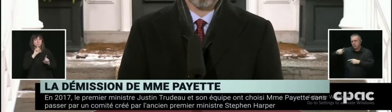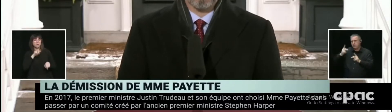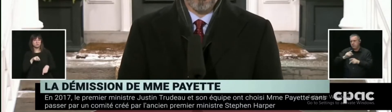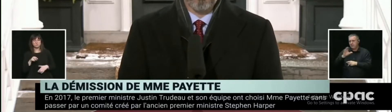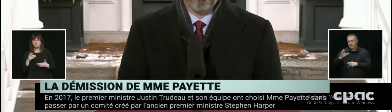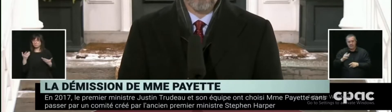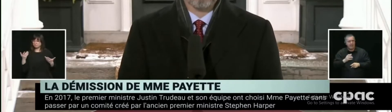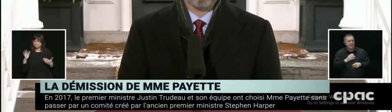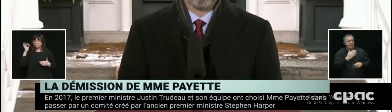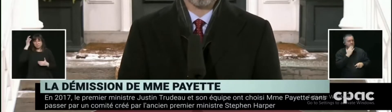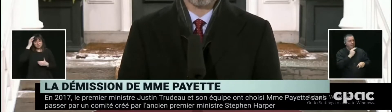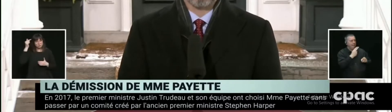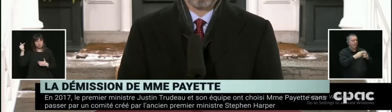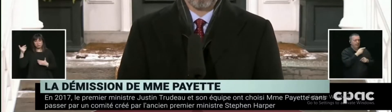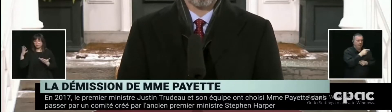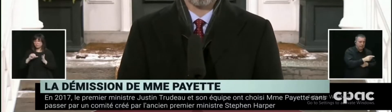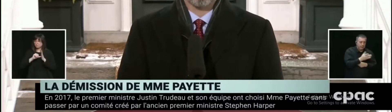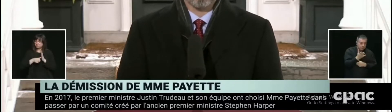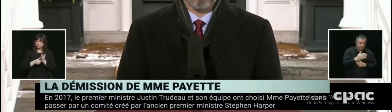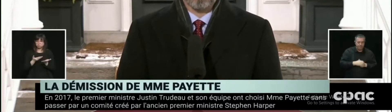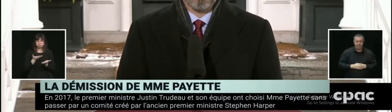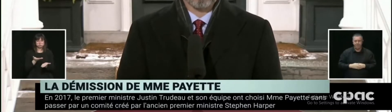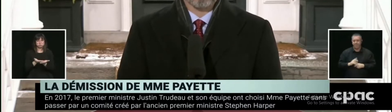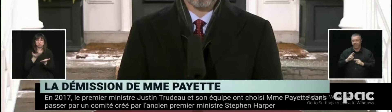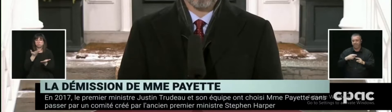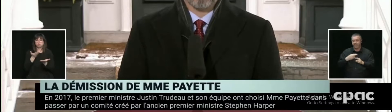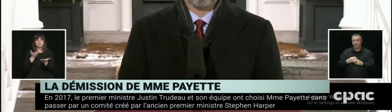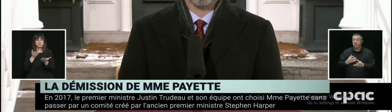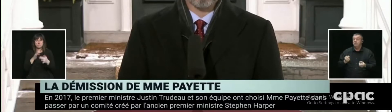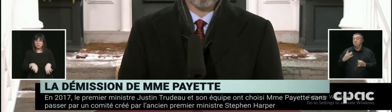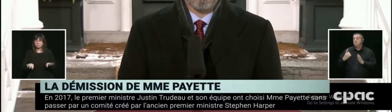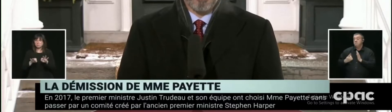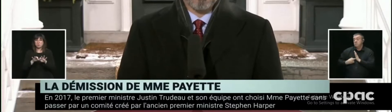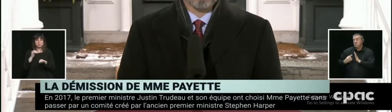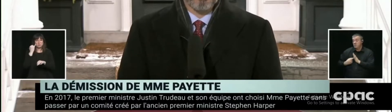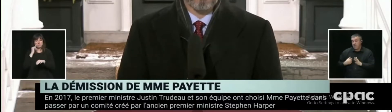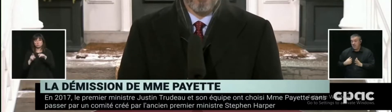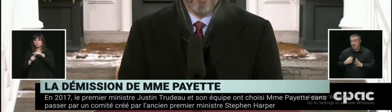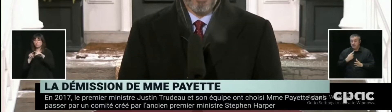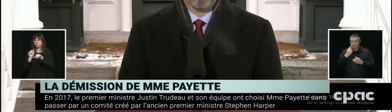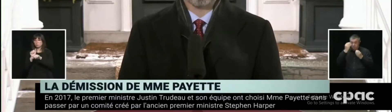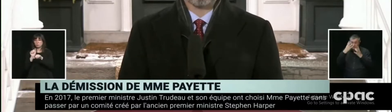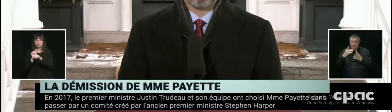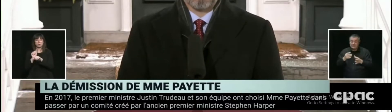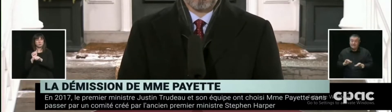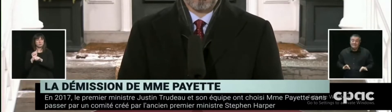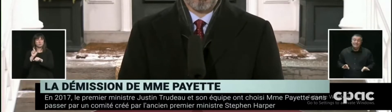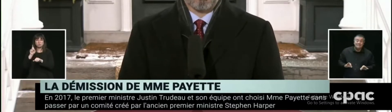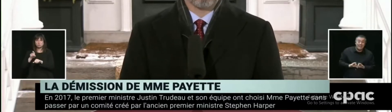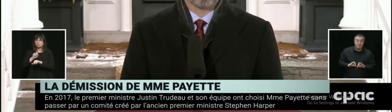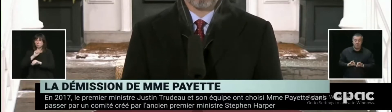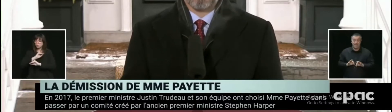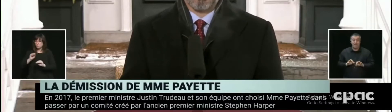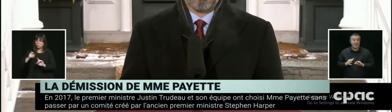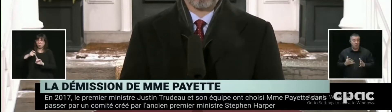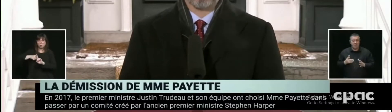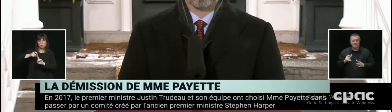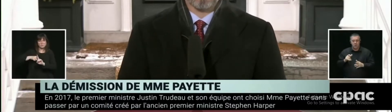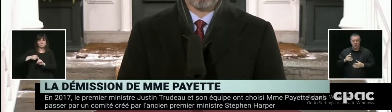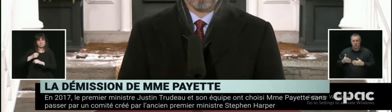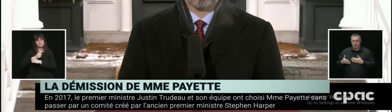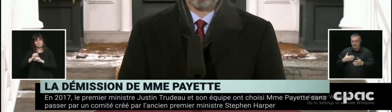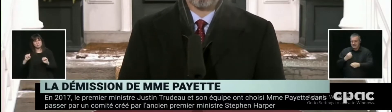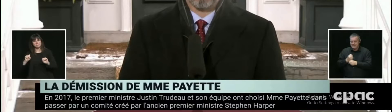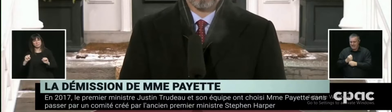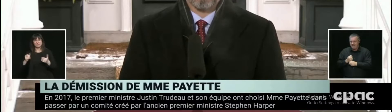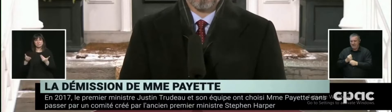time again how important it is to create workplaces that are free and safe from harassment, and in